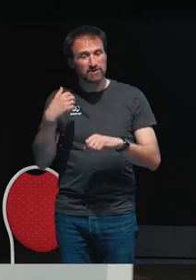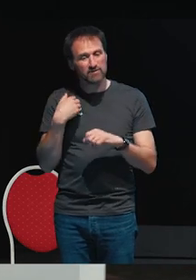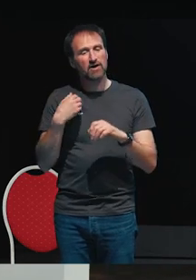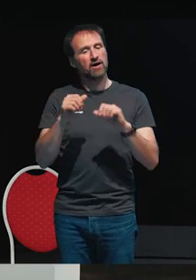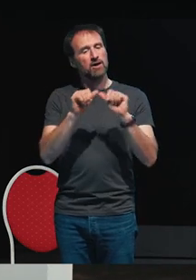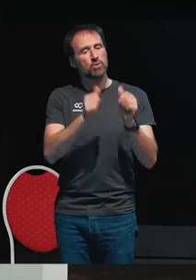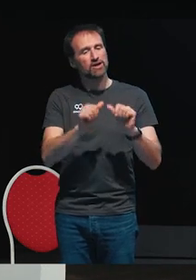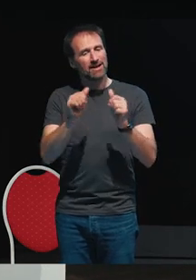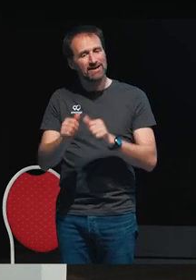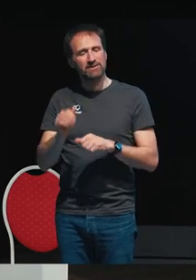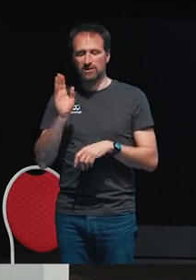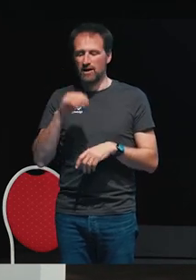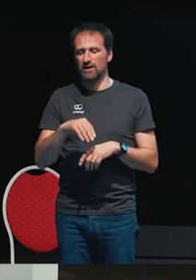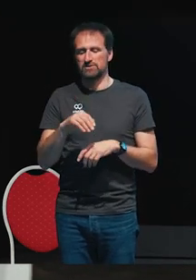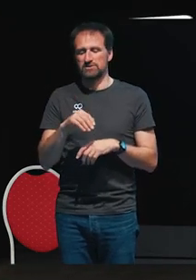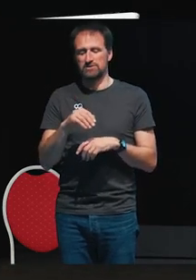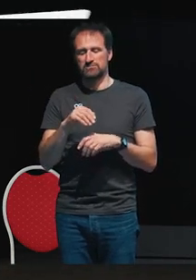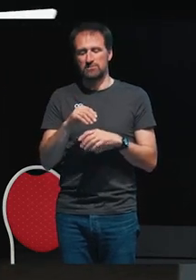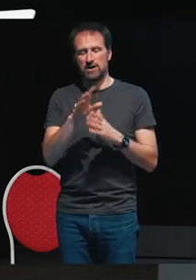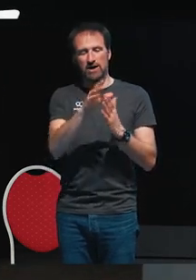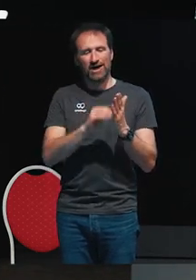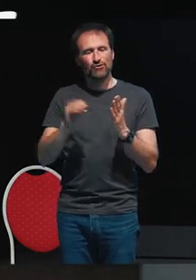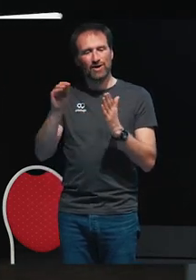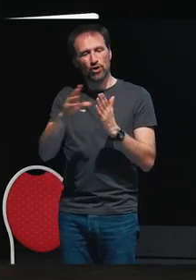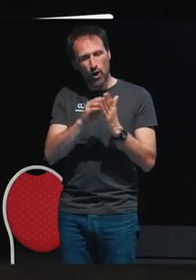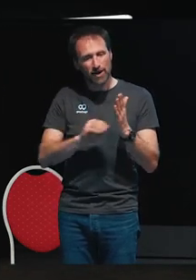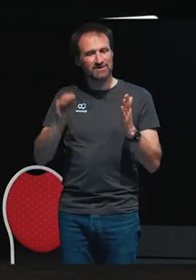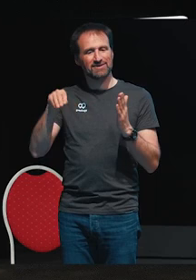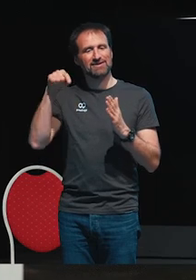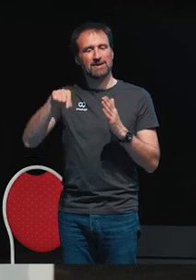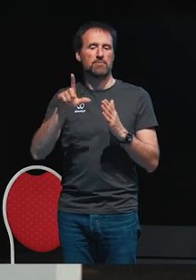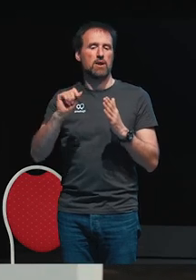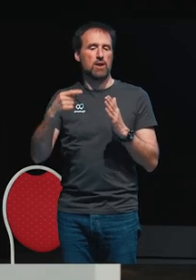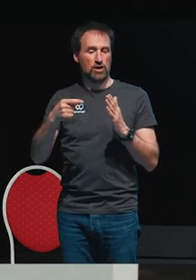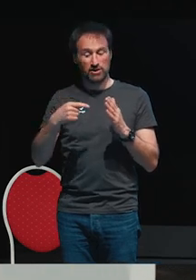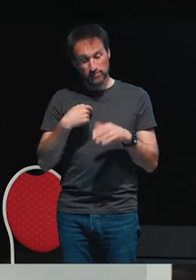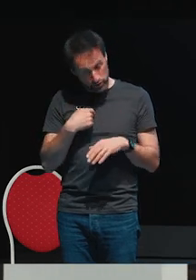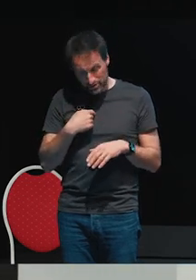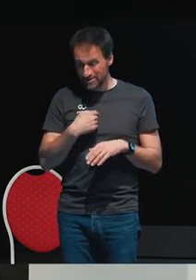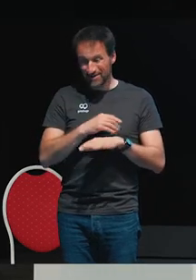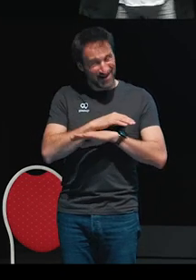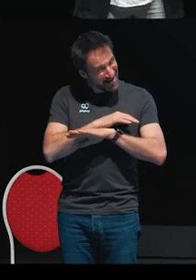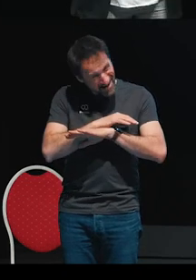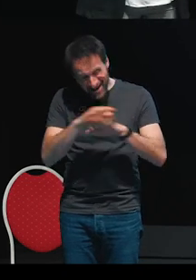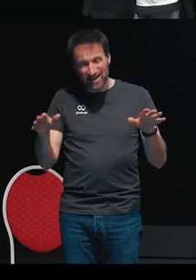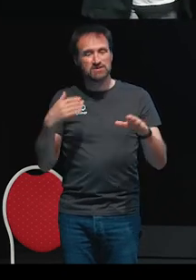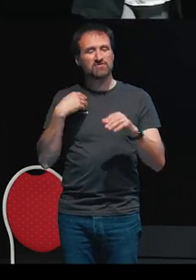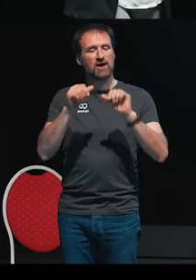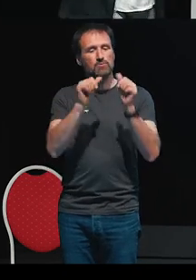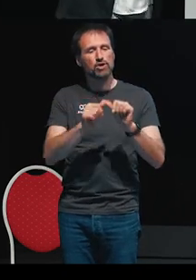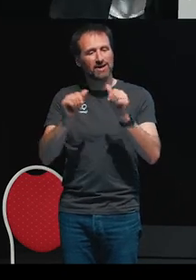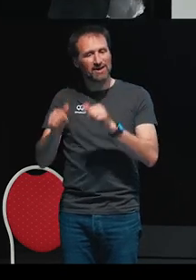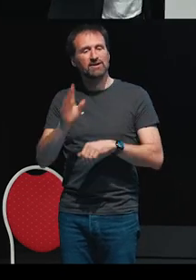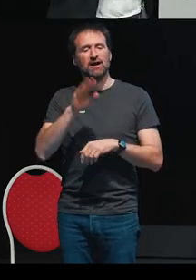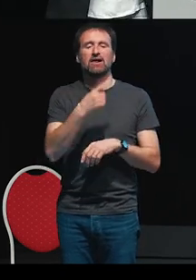a records in the log. So a withdrawal, a deposit, everything alone was modeled as a record in the